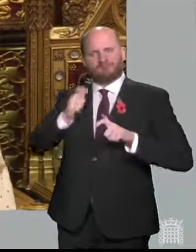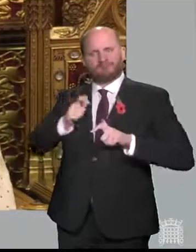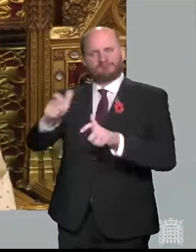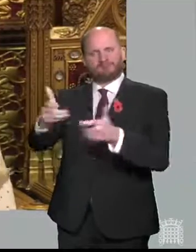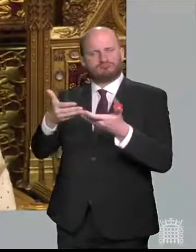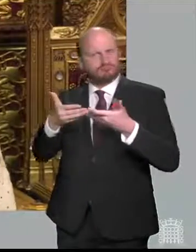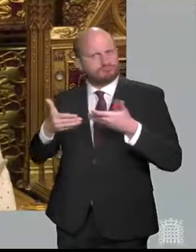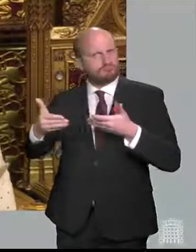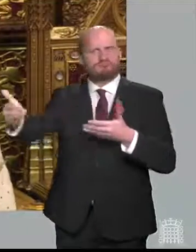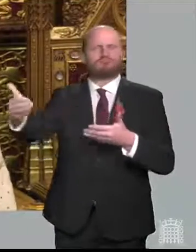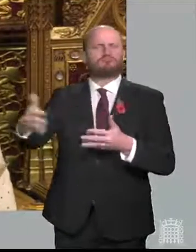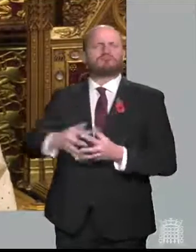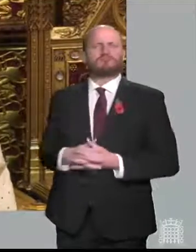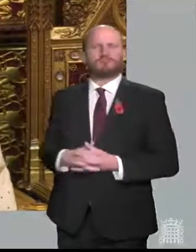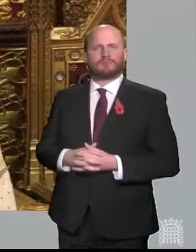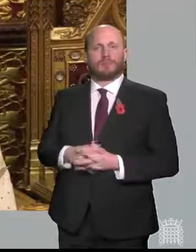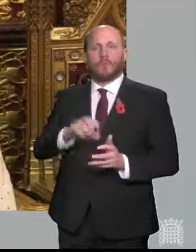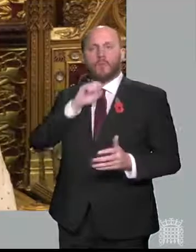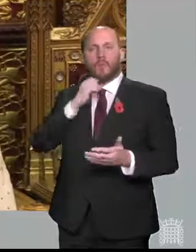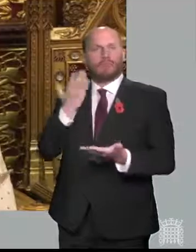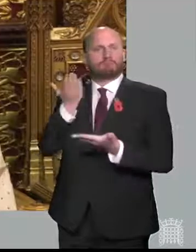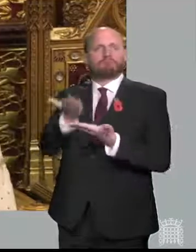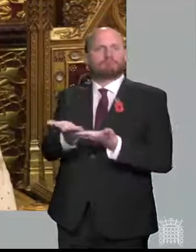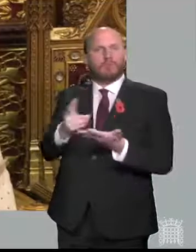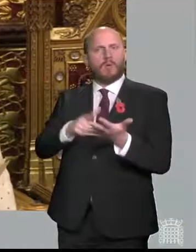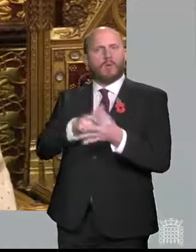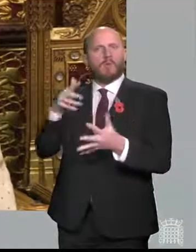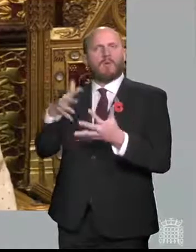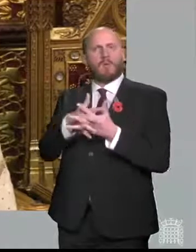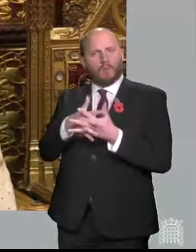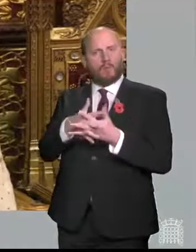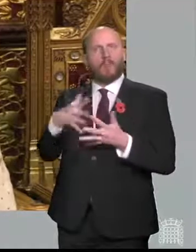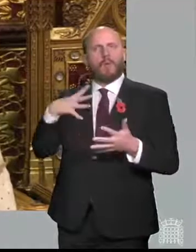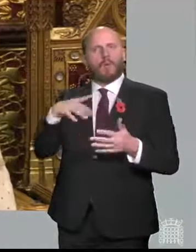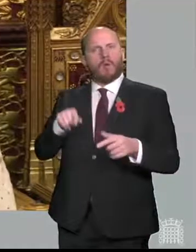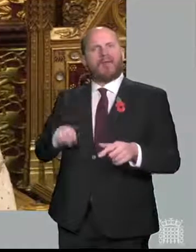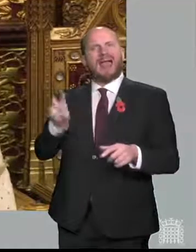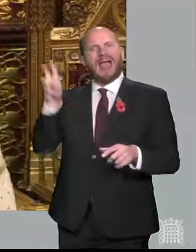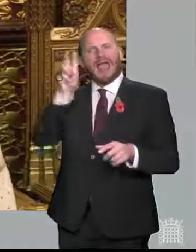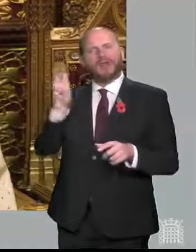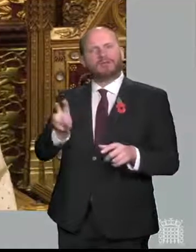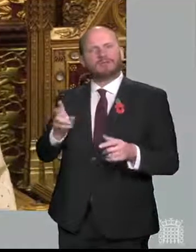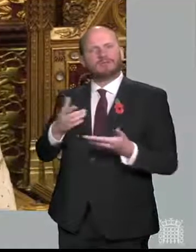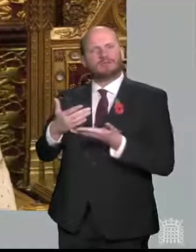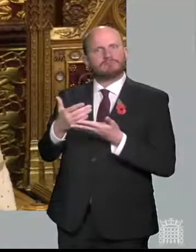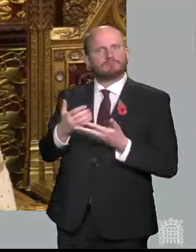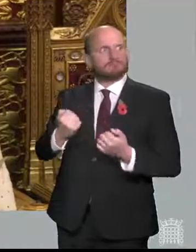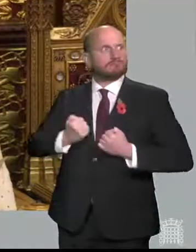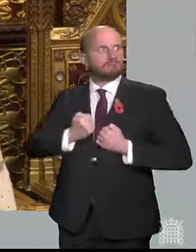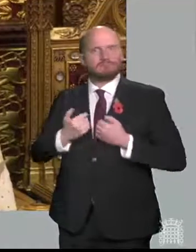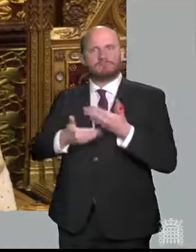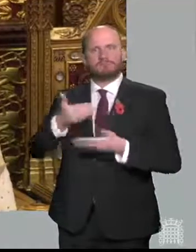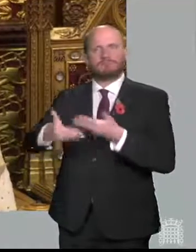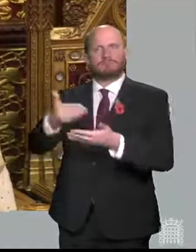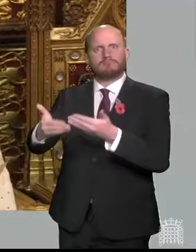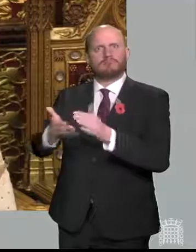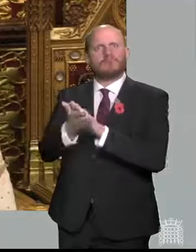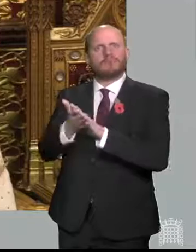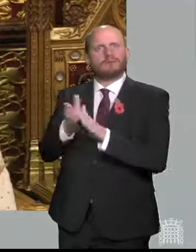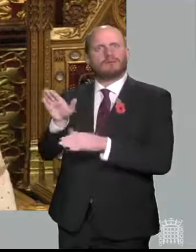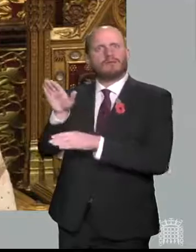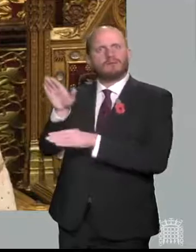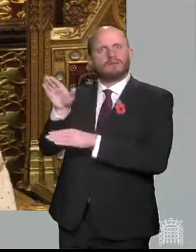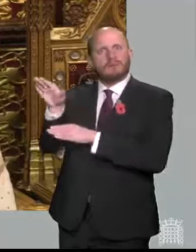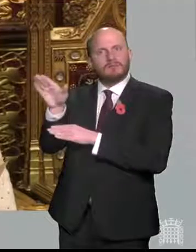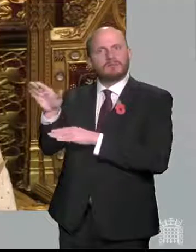Legislation will be introduced to strengthen the United Kingdom's energy security and reduce reliance on